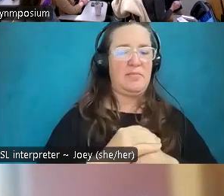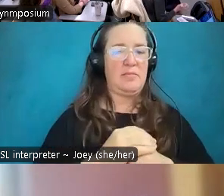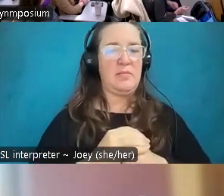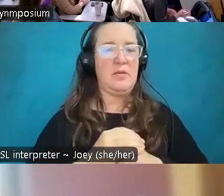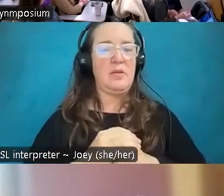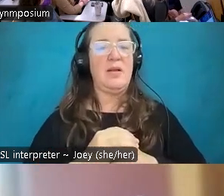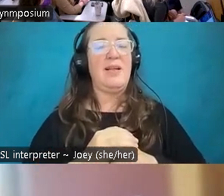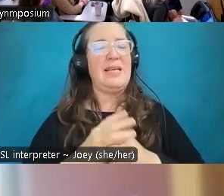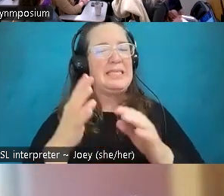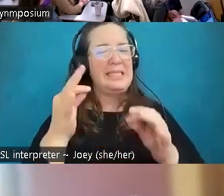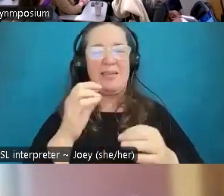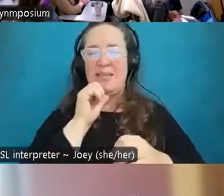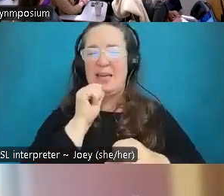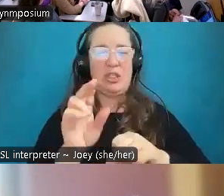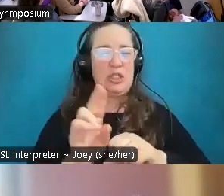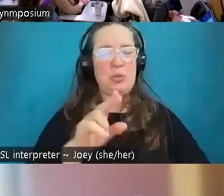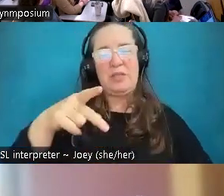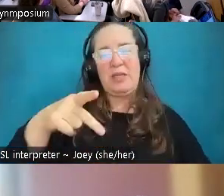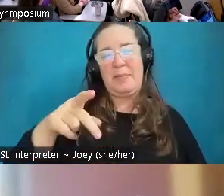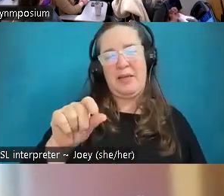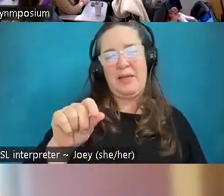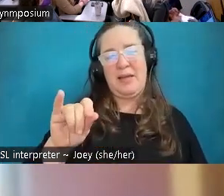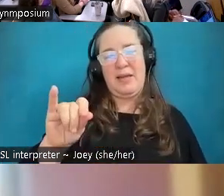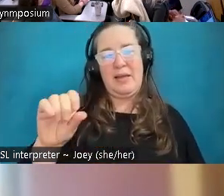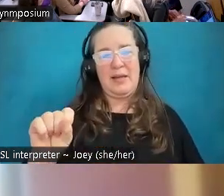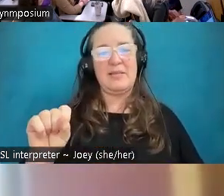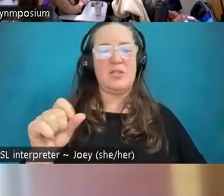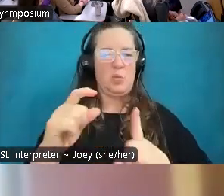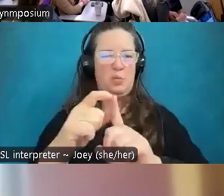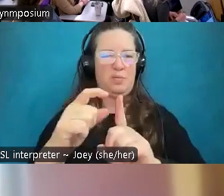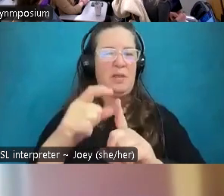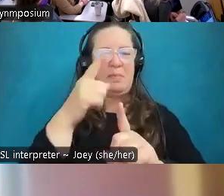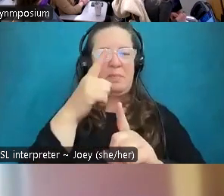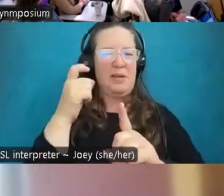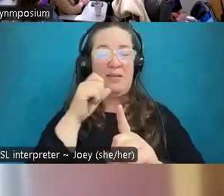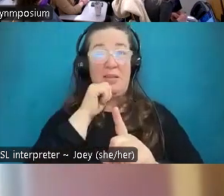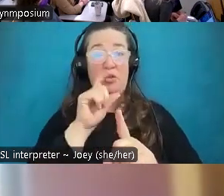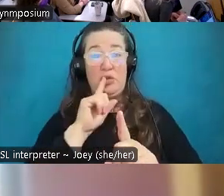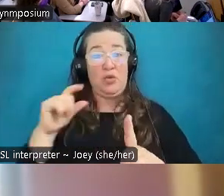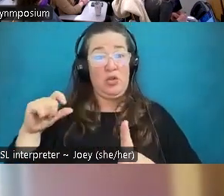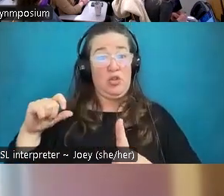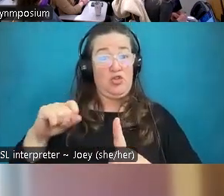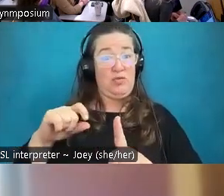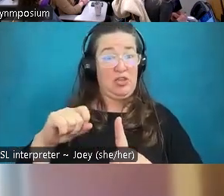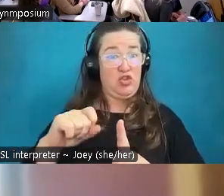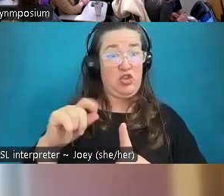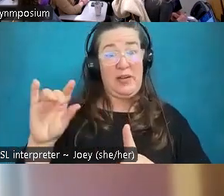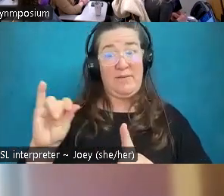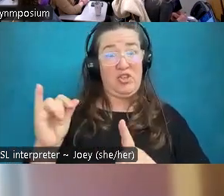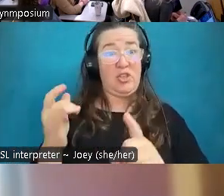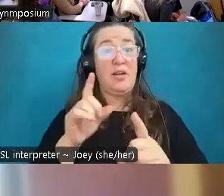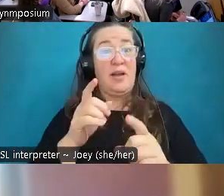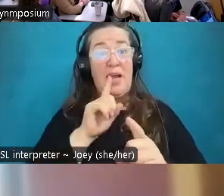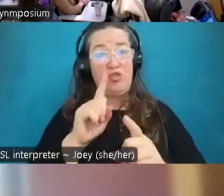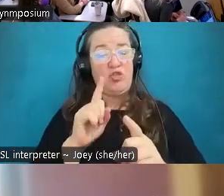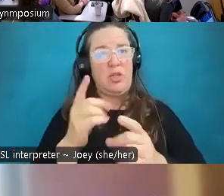infection syndrome because of the uncertainty about whether the triggering infection was actually cleared. The